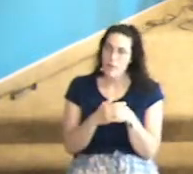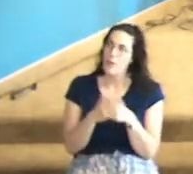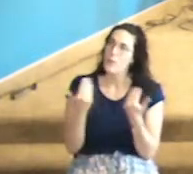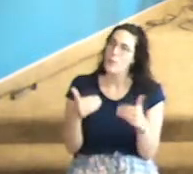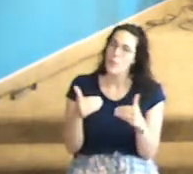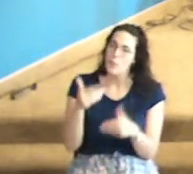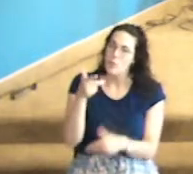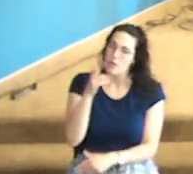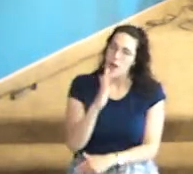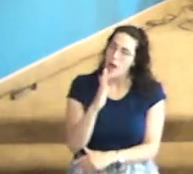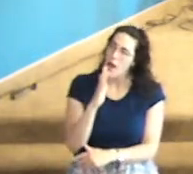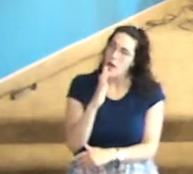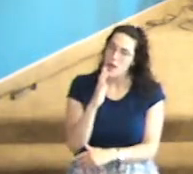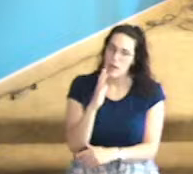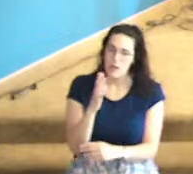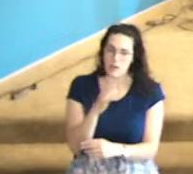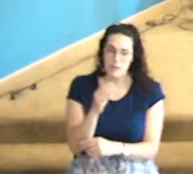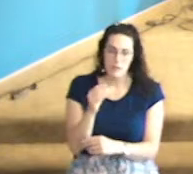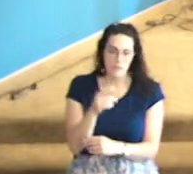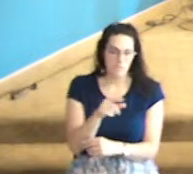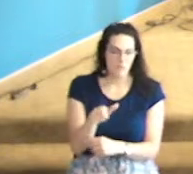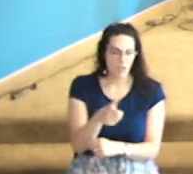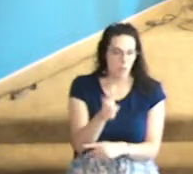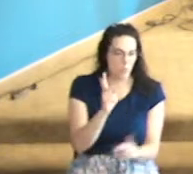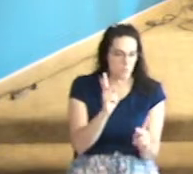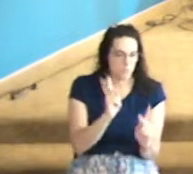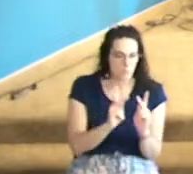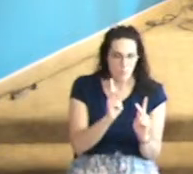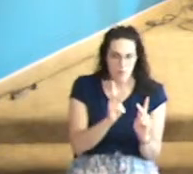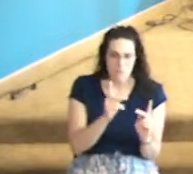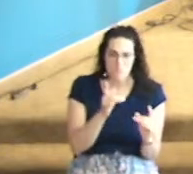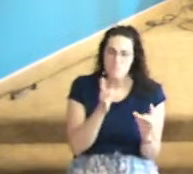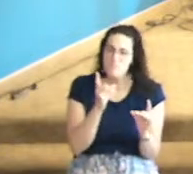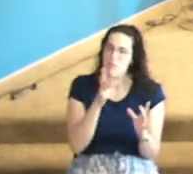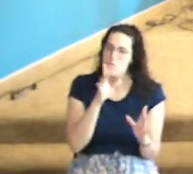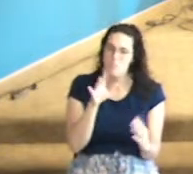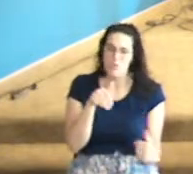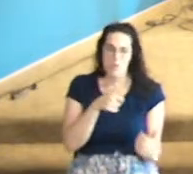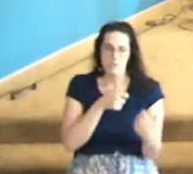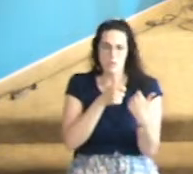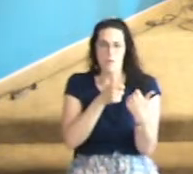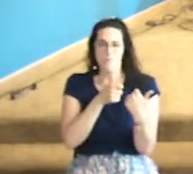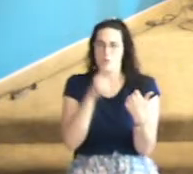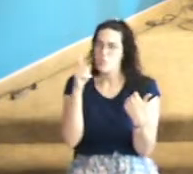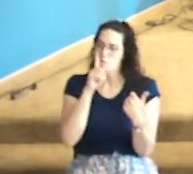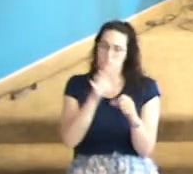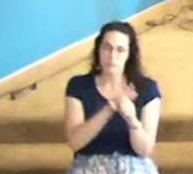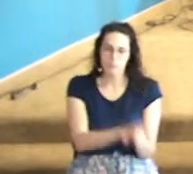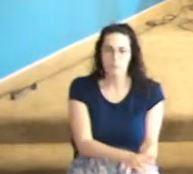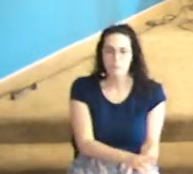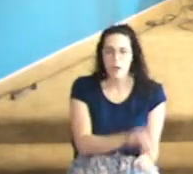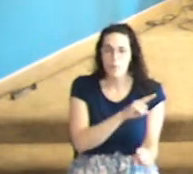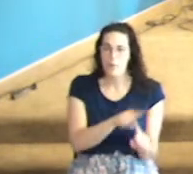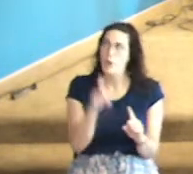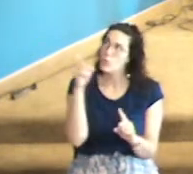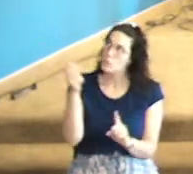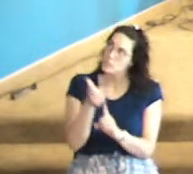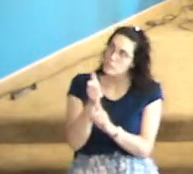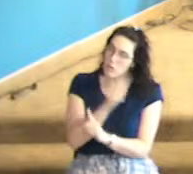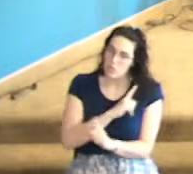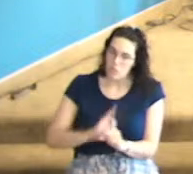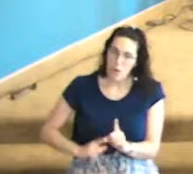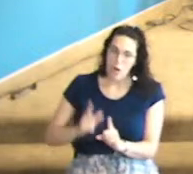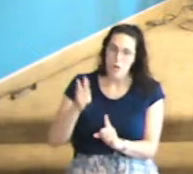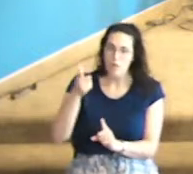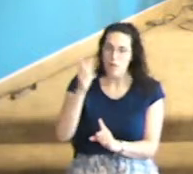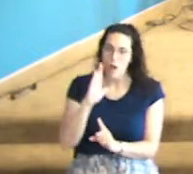God, insolent people rise up against me. A violent gang is trying to kill me. You mean nothing to them. But you, O Lord, are God of compassion